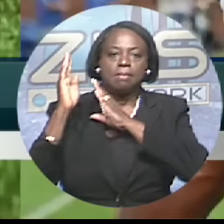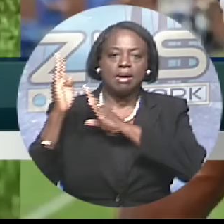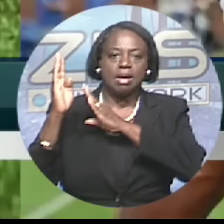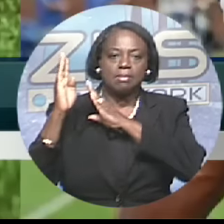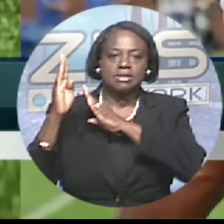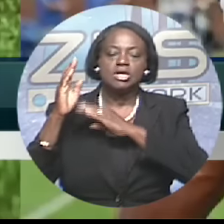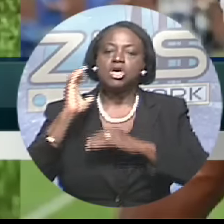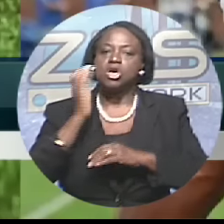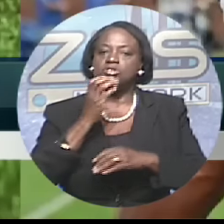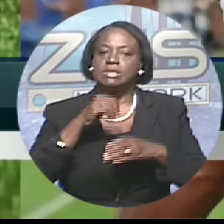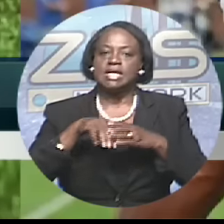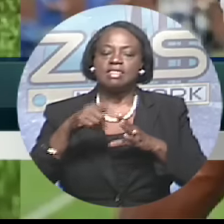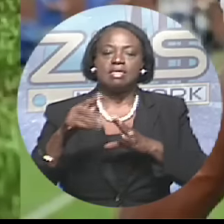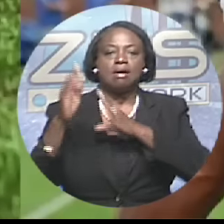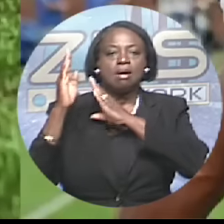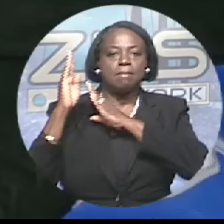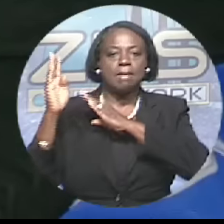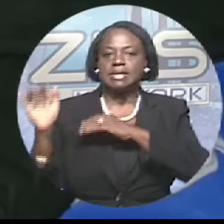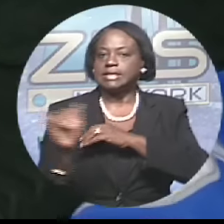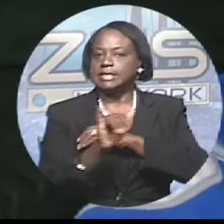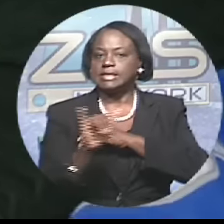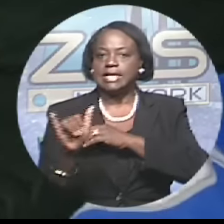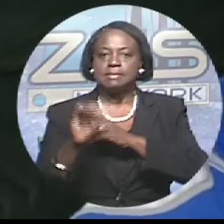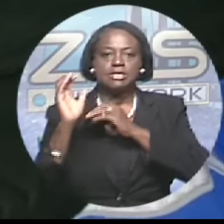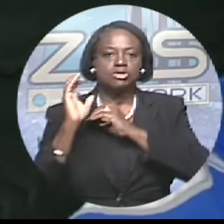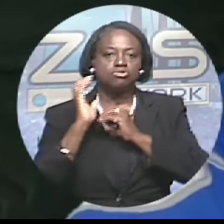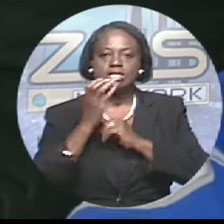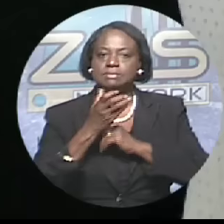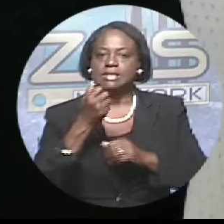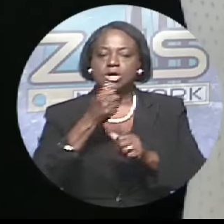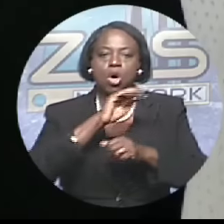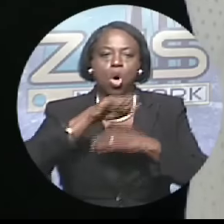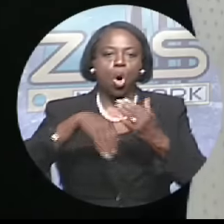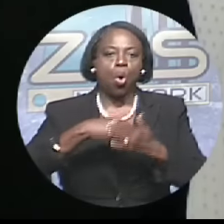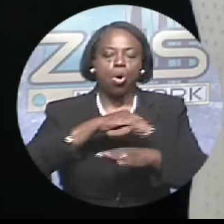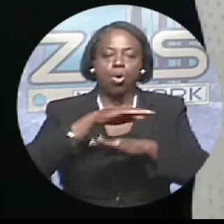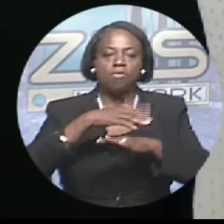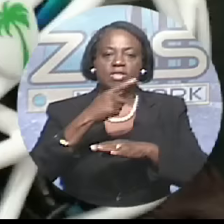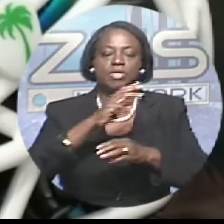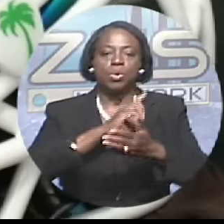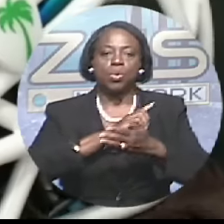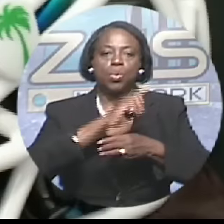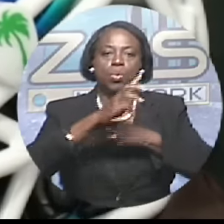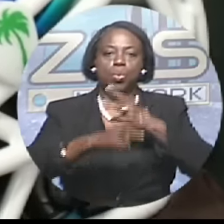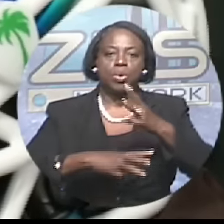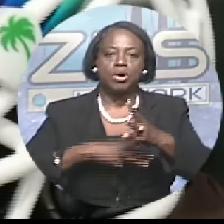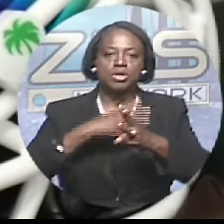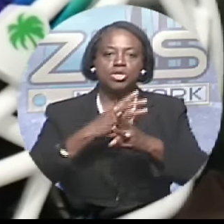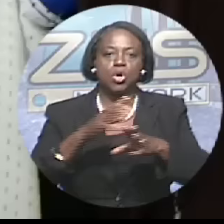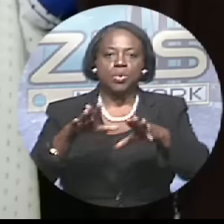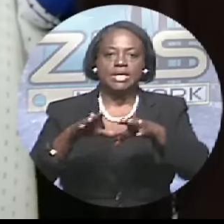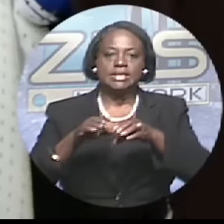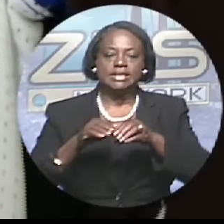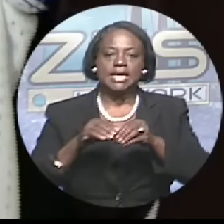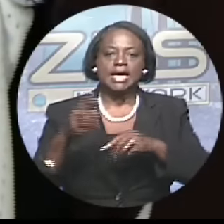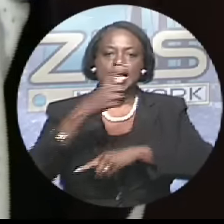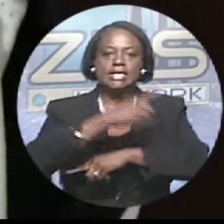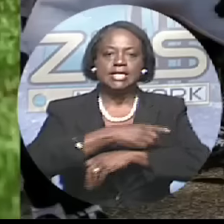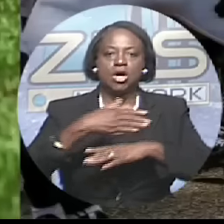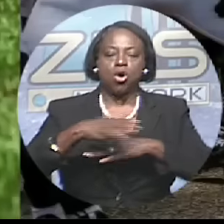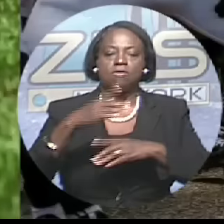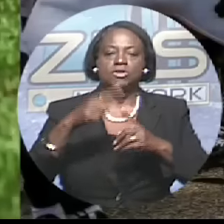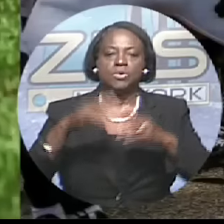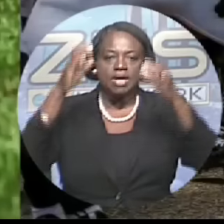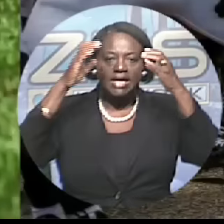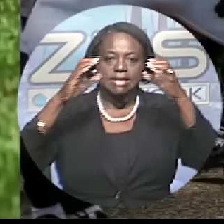like Christmas nowhere else in the world. And for us to take a whole day off to celebrate football, college football,